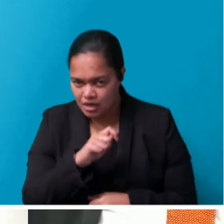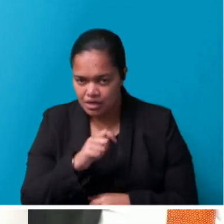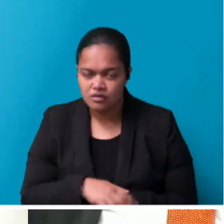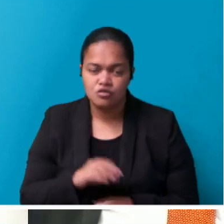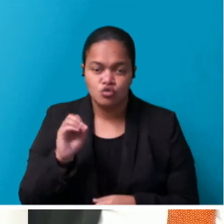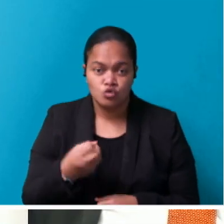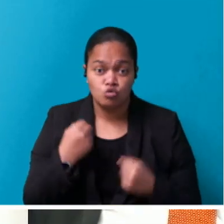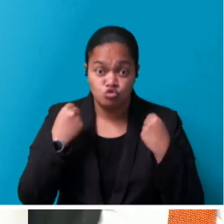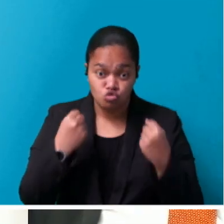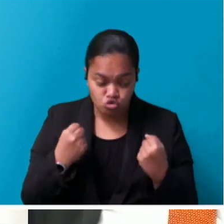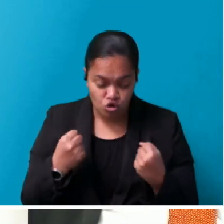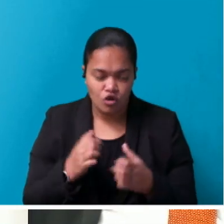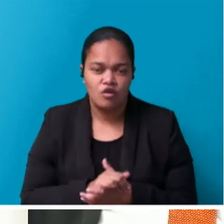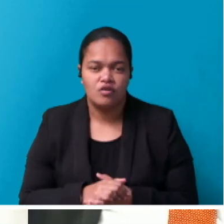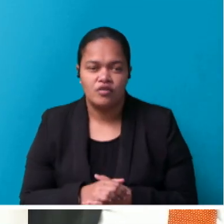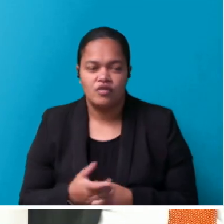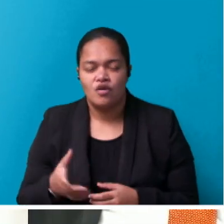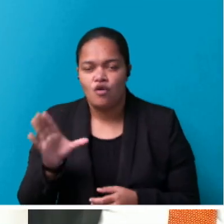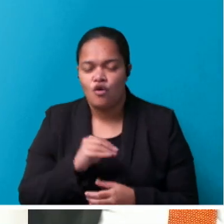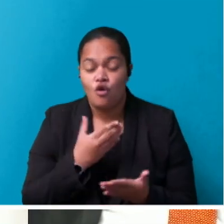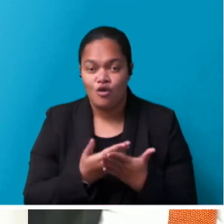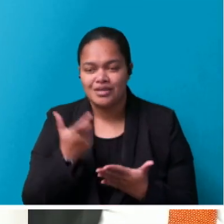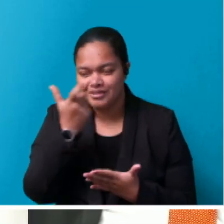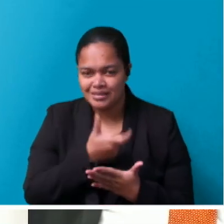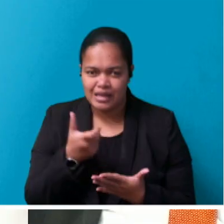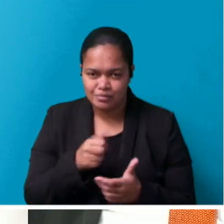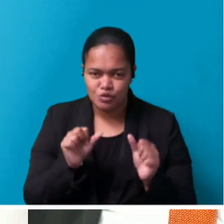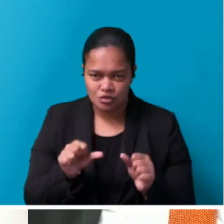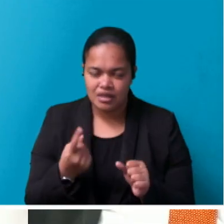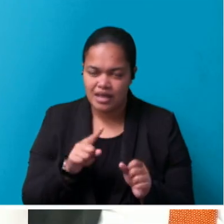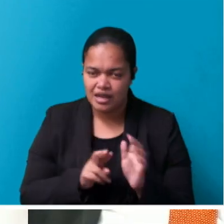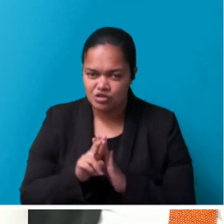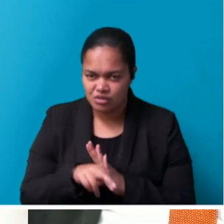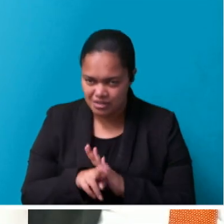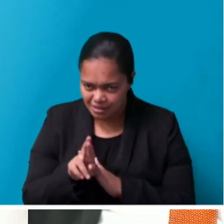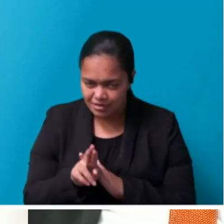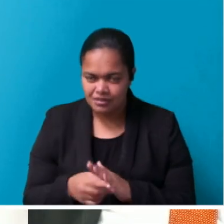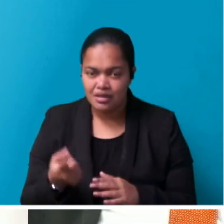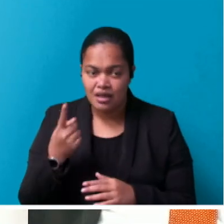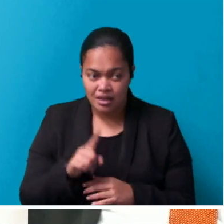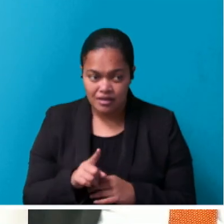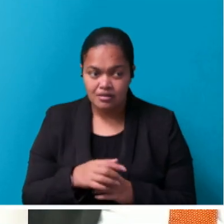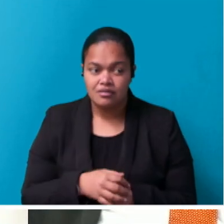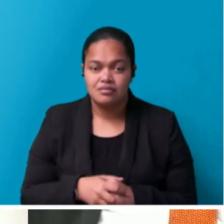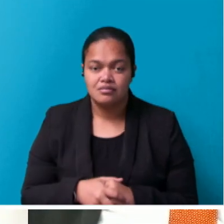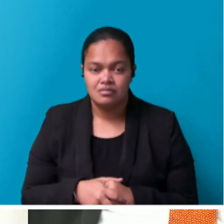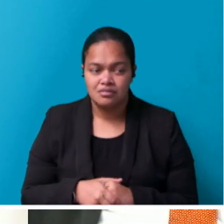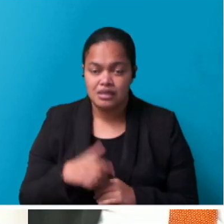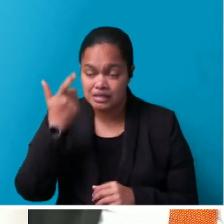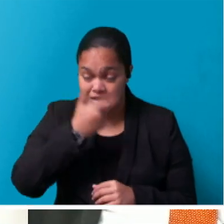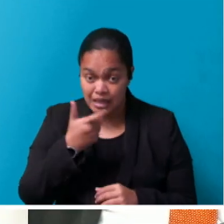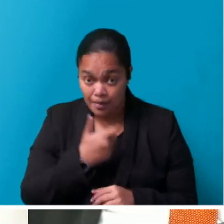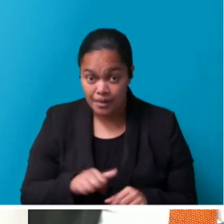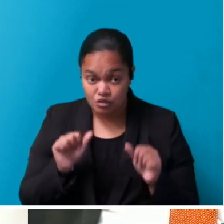a strong emphasis on cybersecurity and resilience, and on bolstering